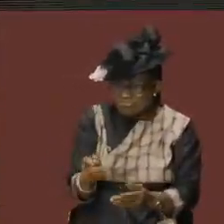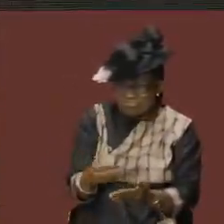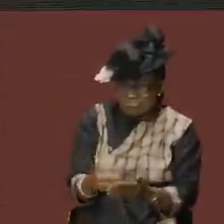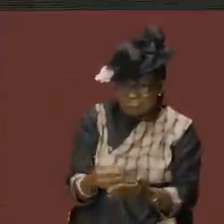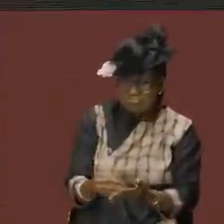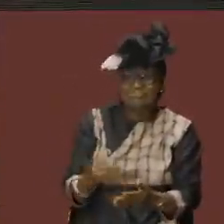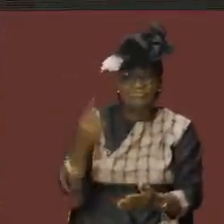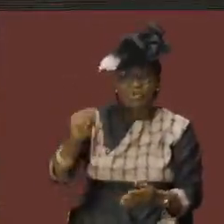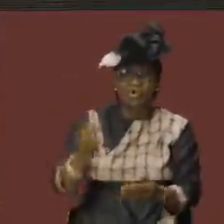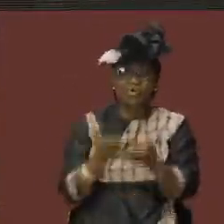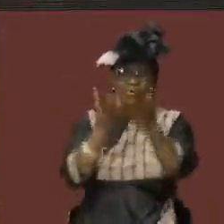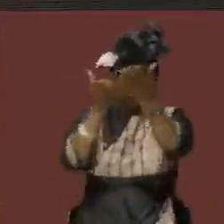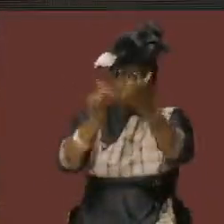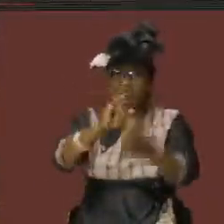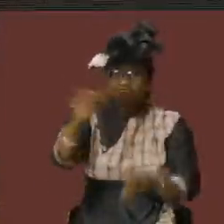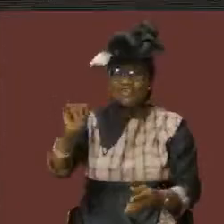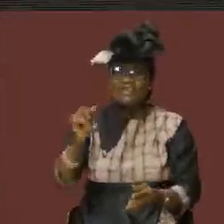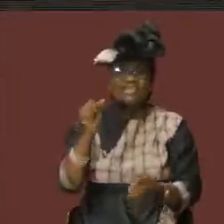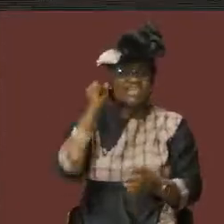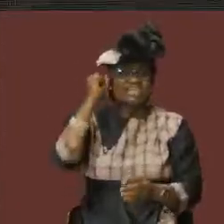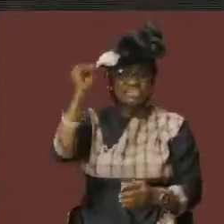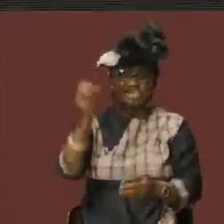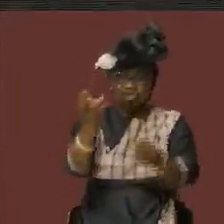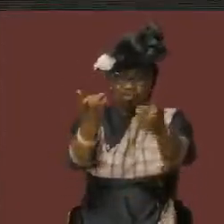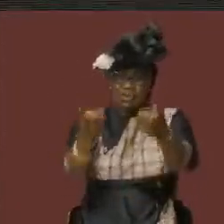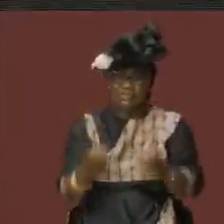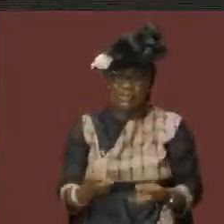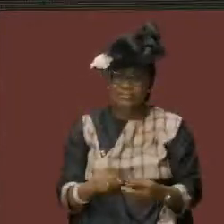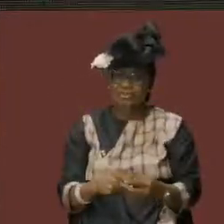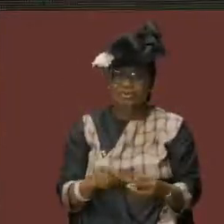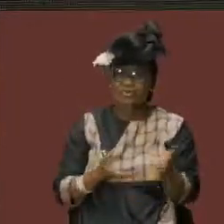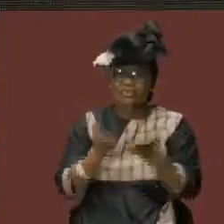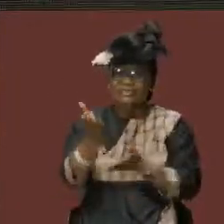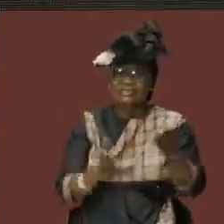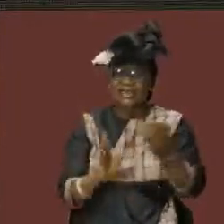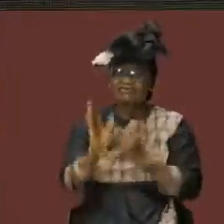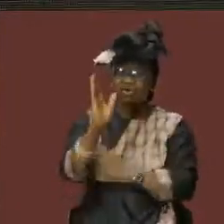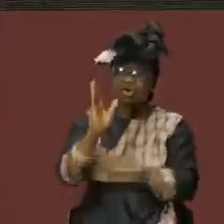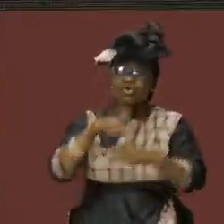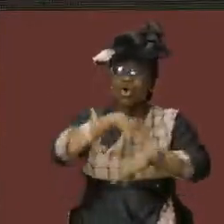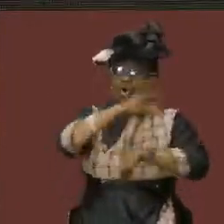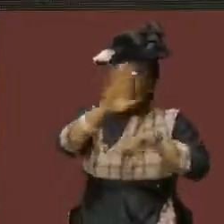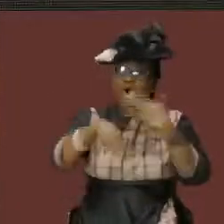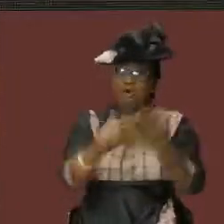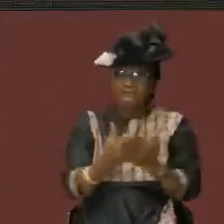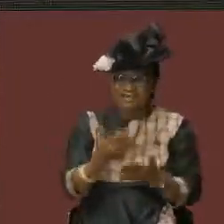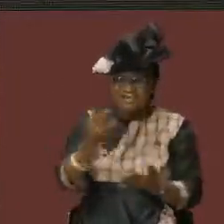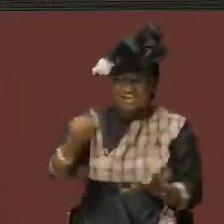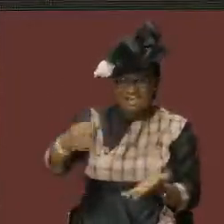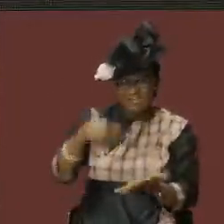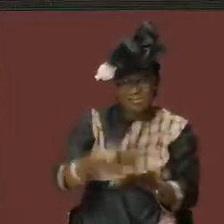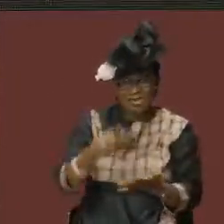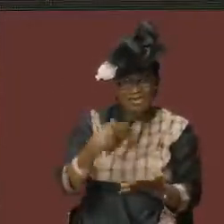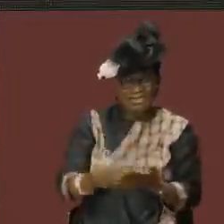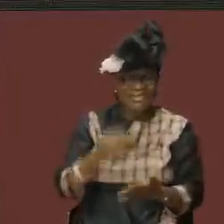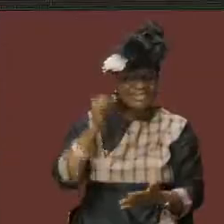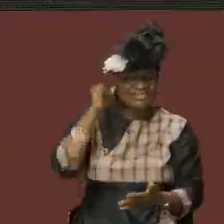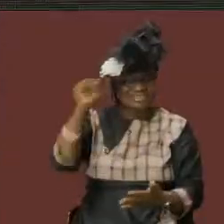She wanted to serve God, but all the money she had was